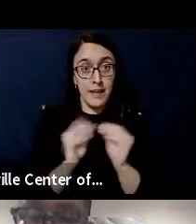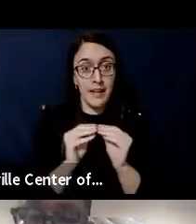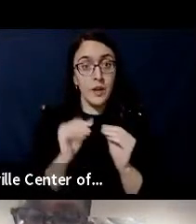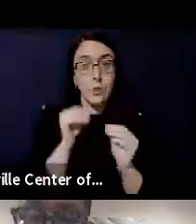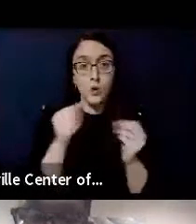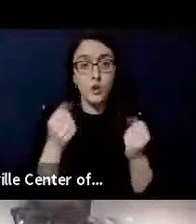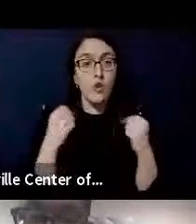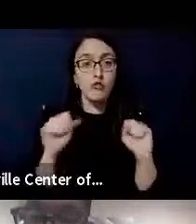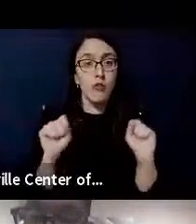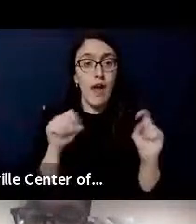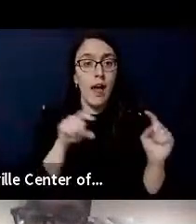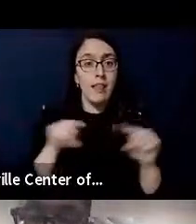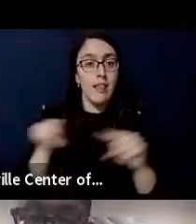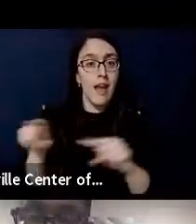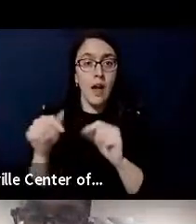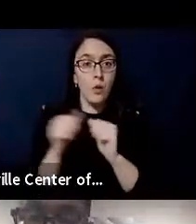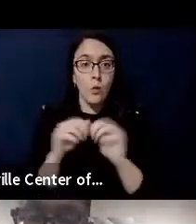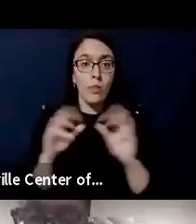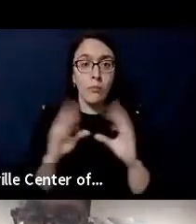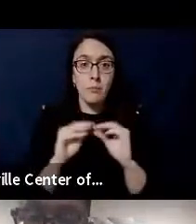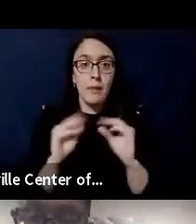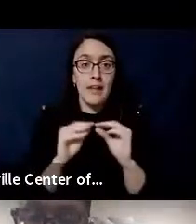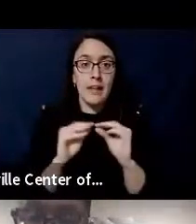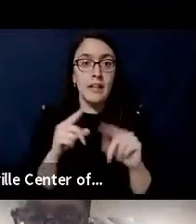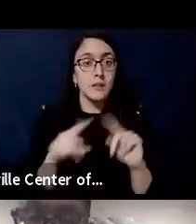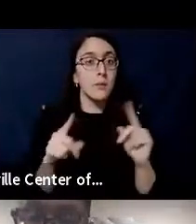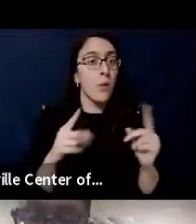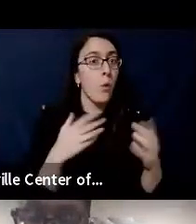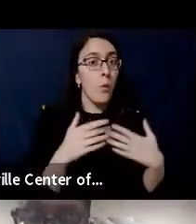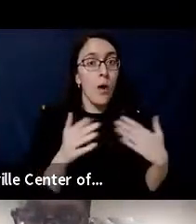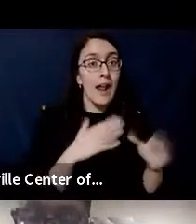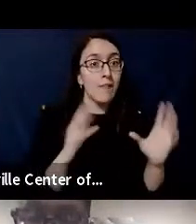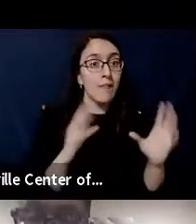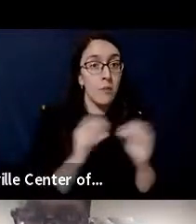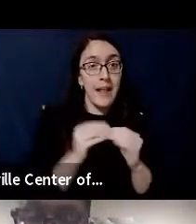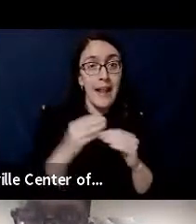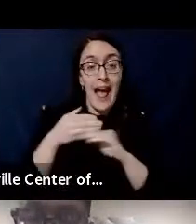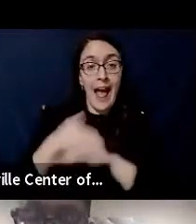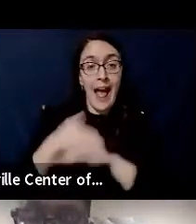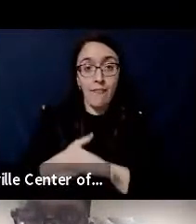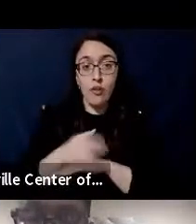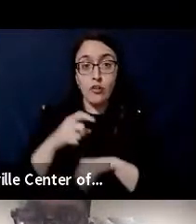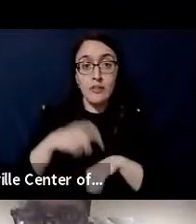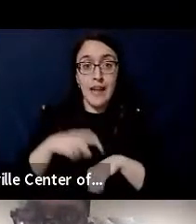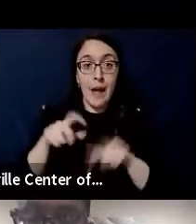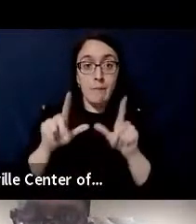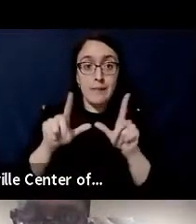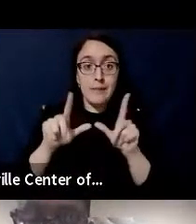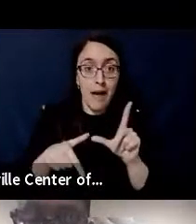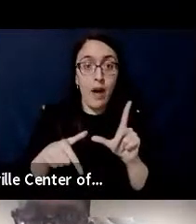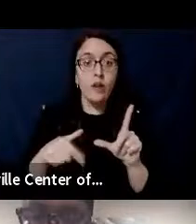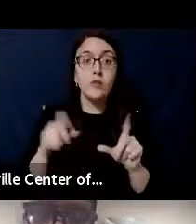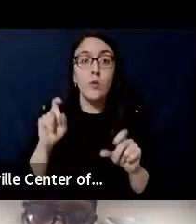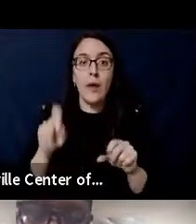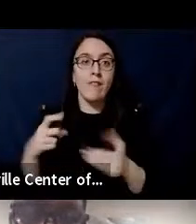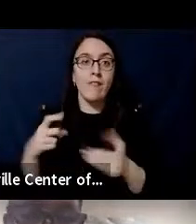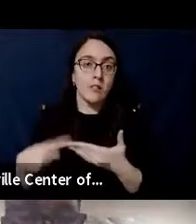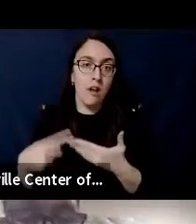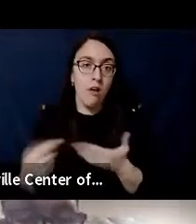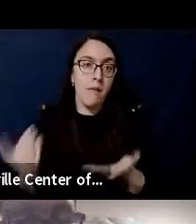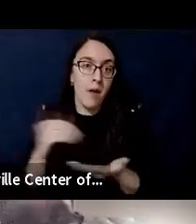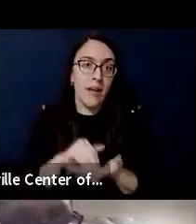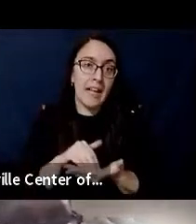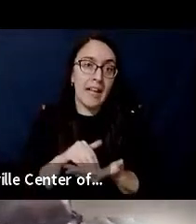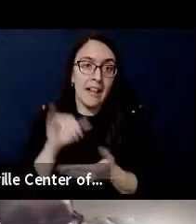We just make sure that whatever meeting we have that precedes the expiration, we just have to readdress it at that meeting, basically, right?